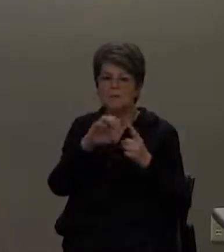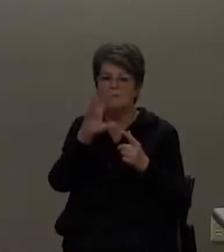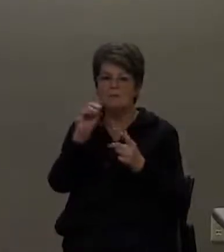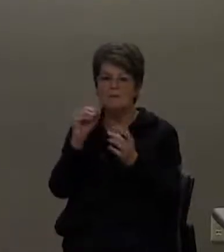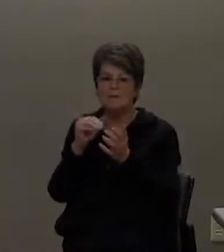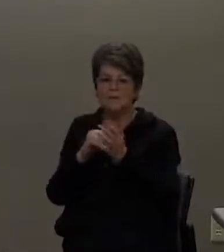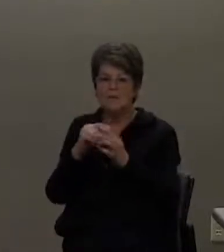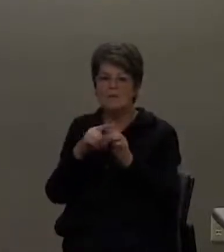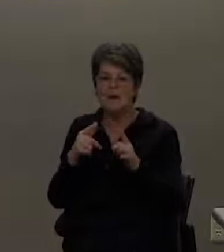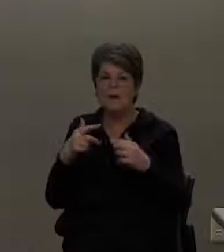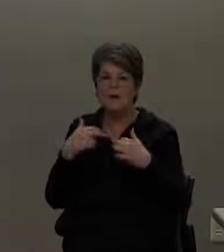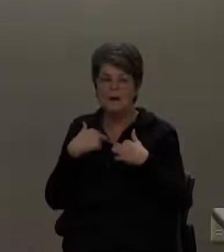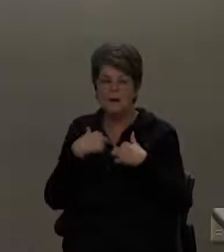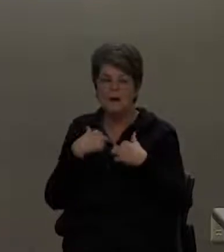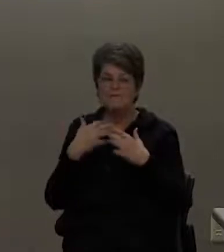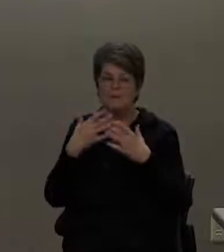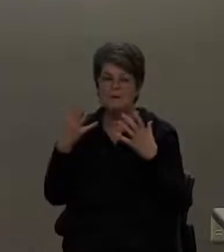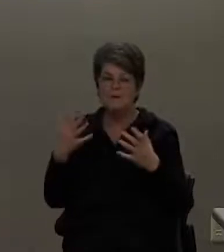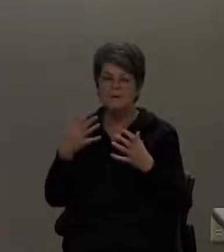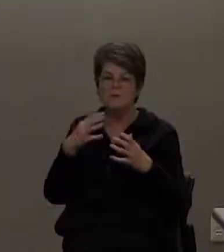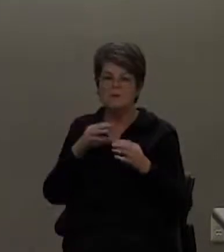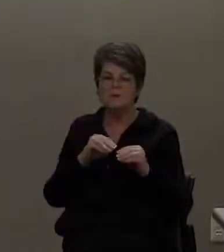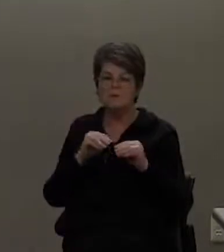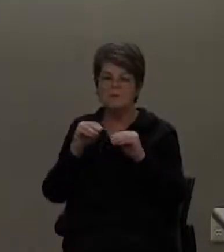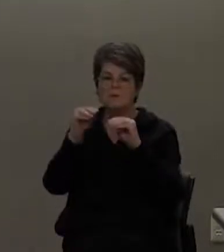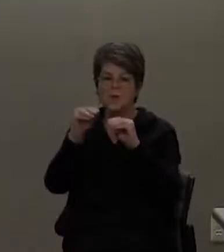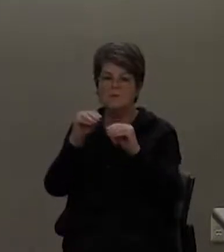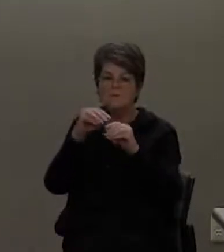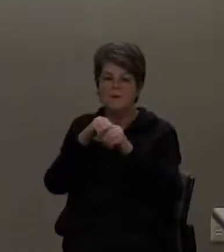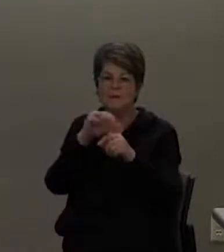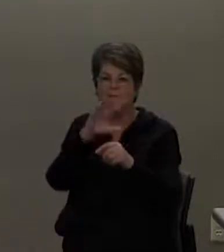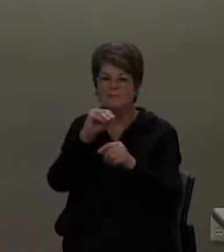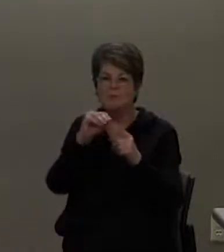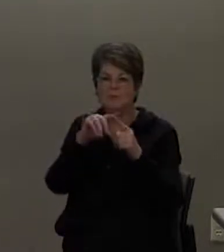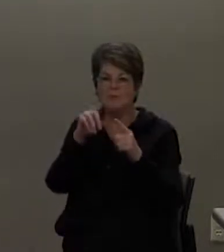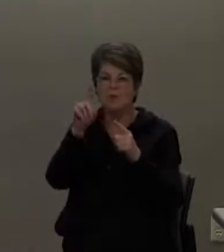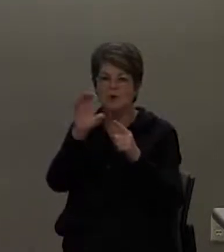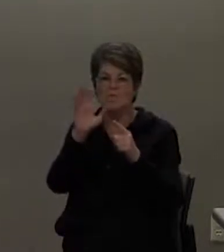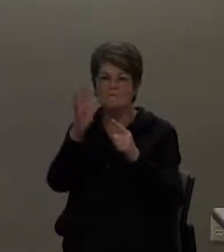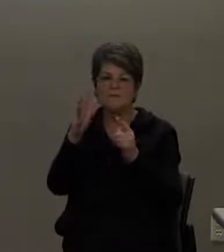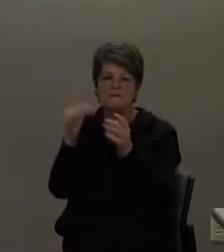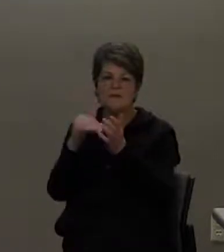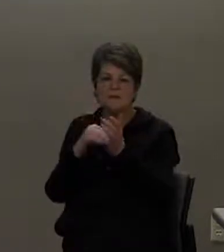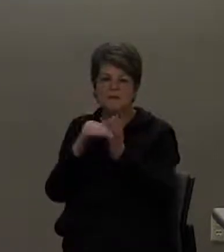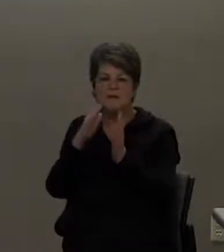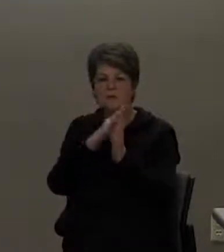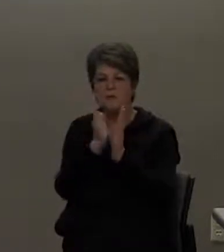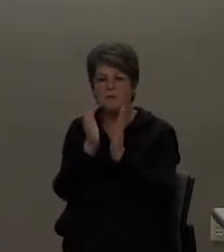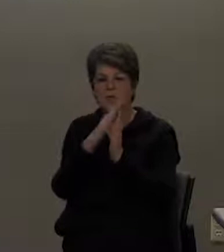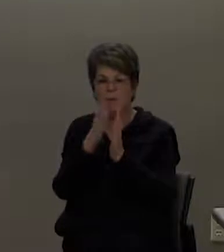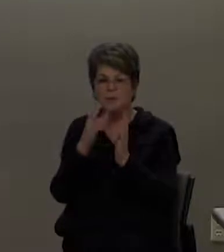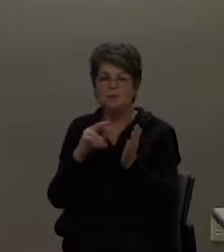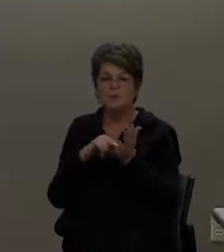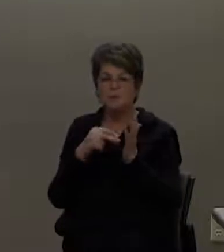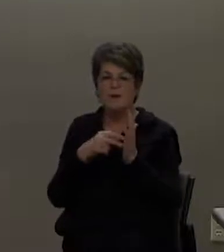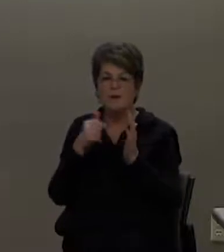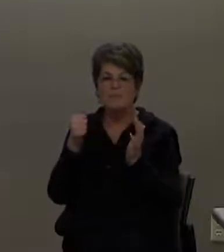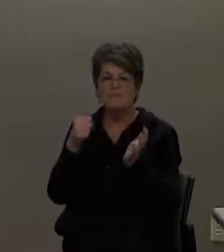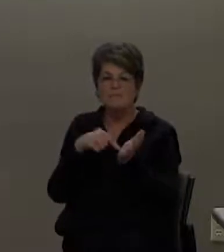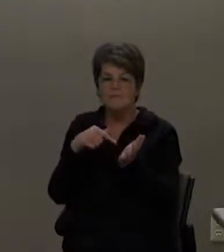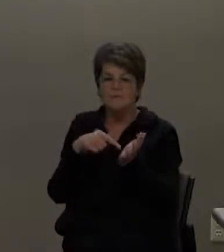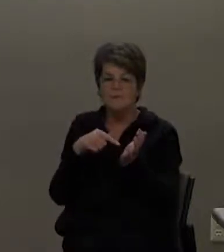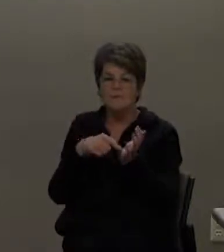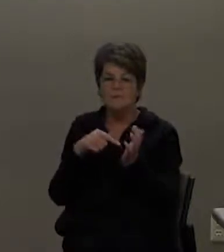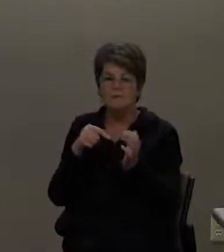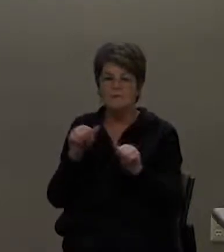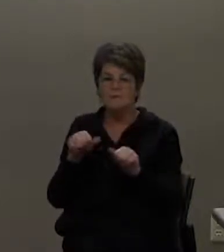range, but we do have a substantial amount of housing that's moving in that $50,000 to $150,000 range. That goes back to that affordability thing I was talking